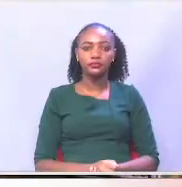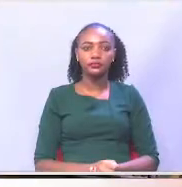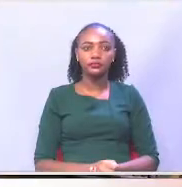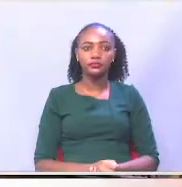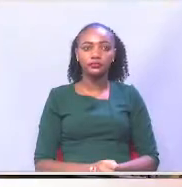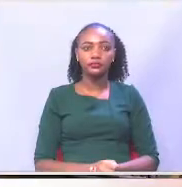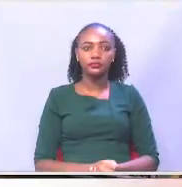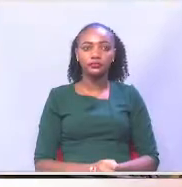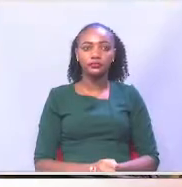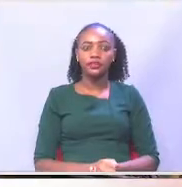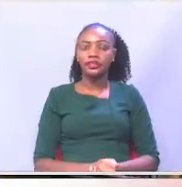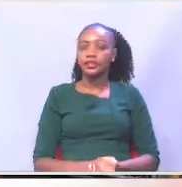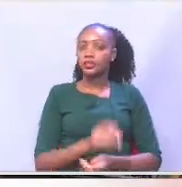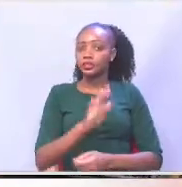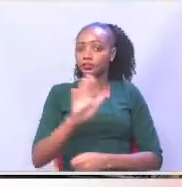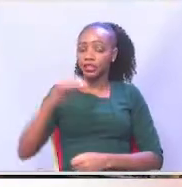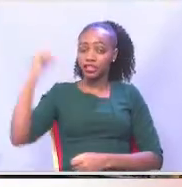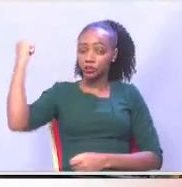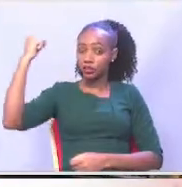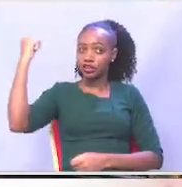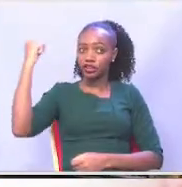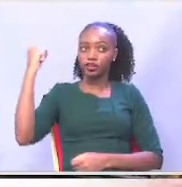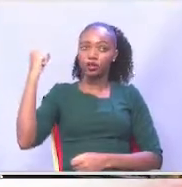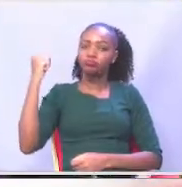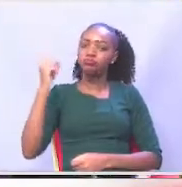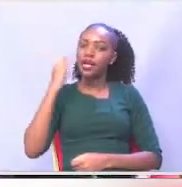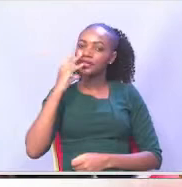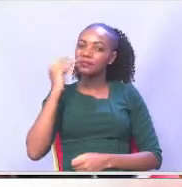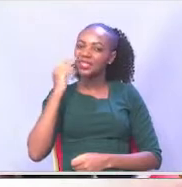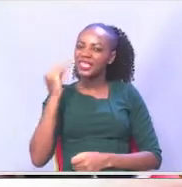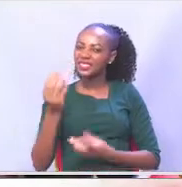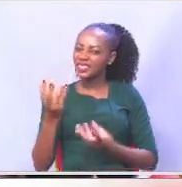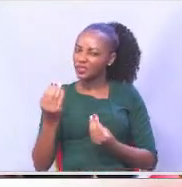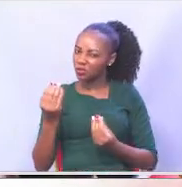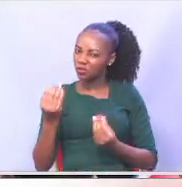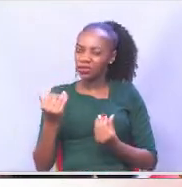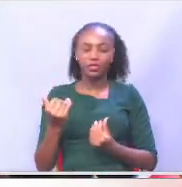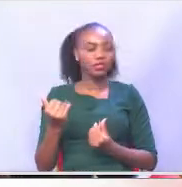His political journey will not be a smooth one, however.